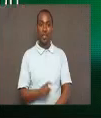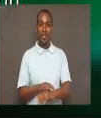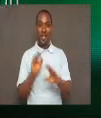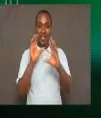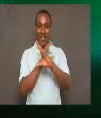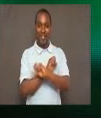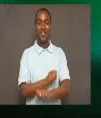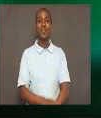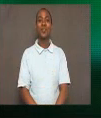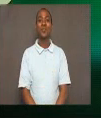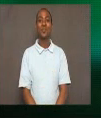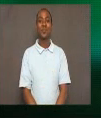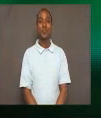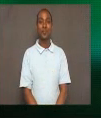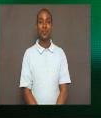Time's up.